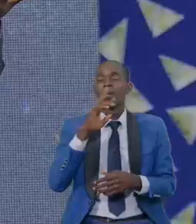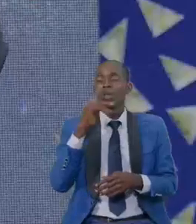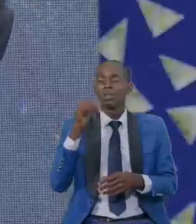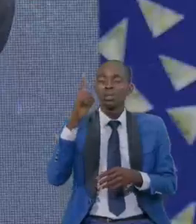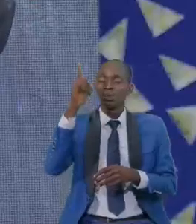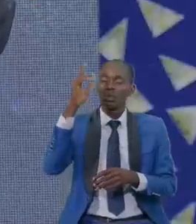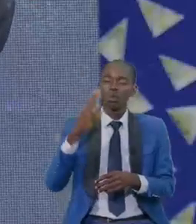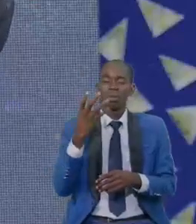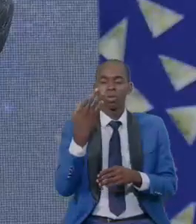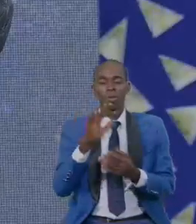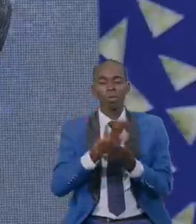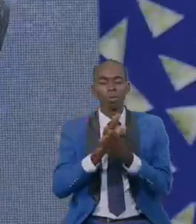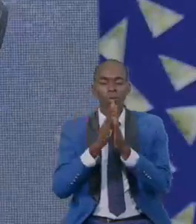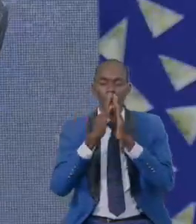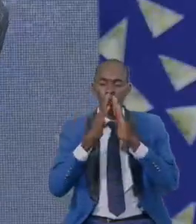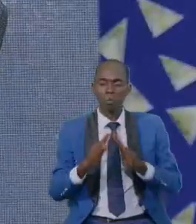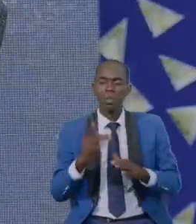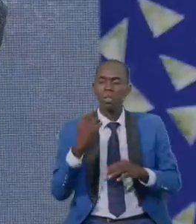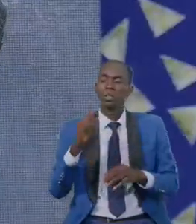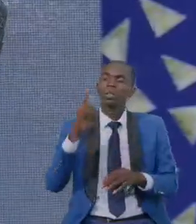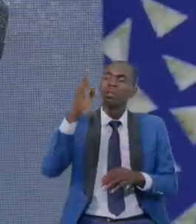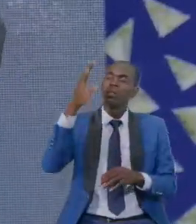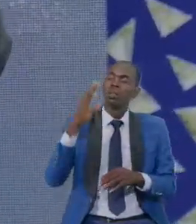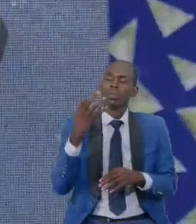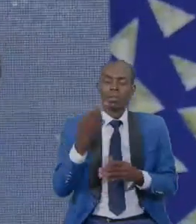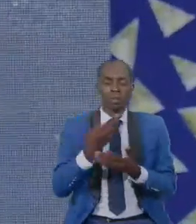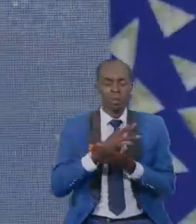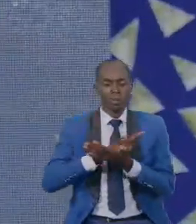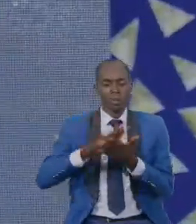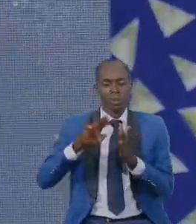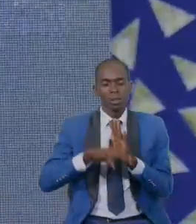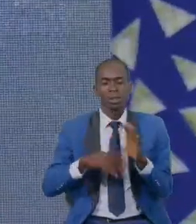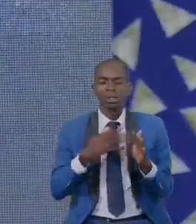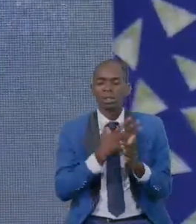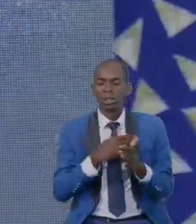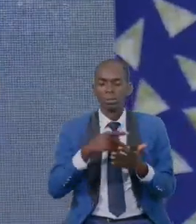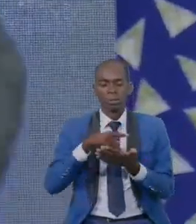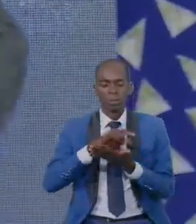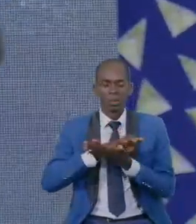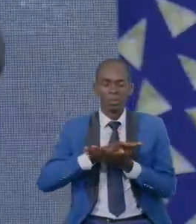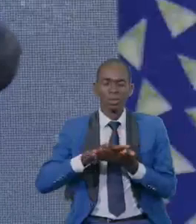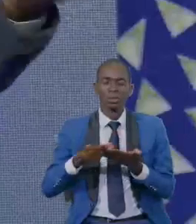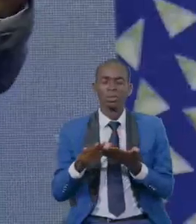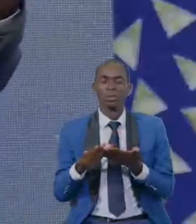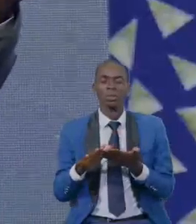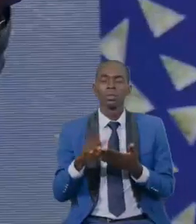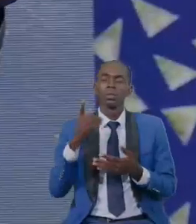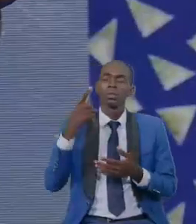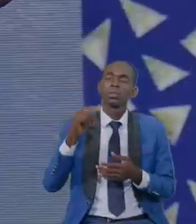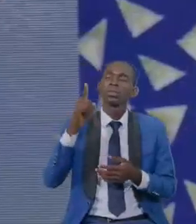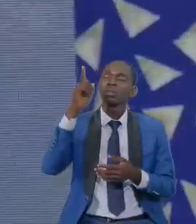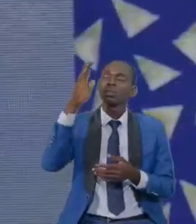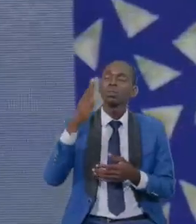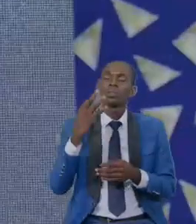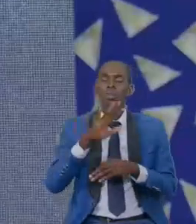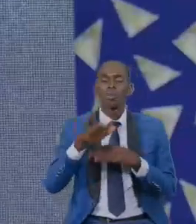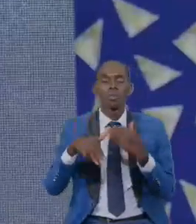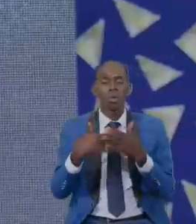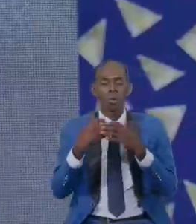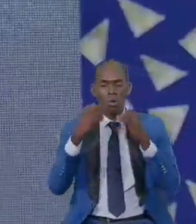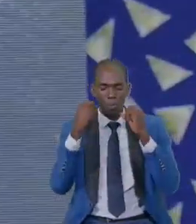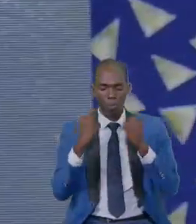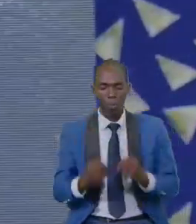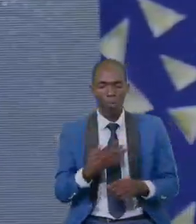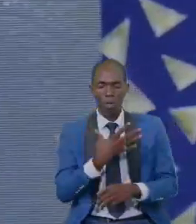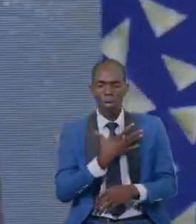peace, the God of holiness and purity, and the God of all power and